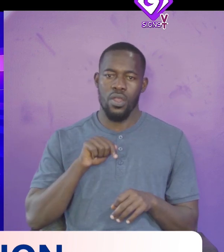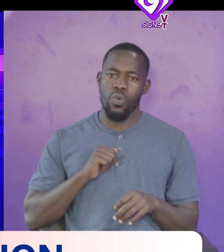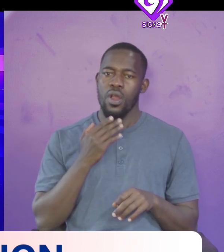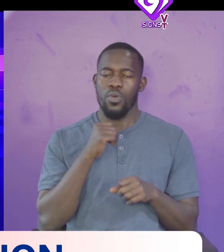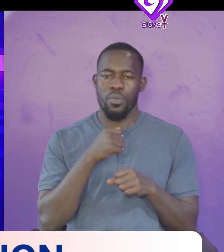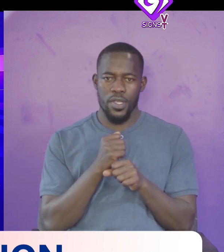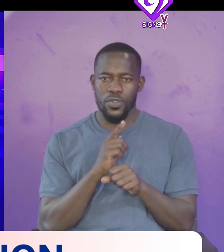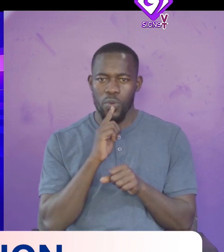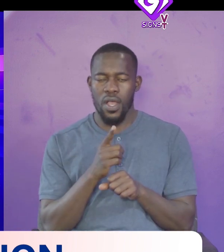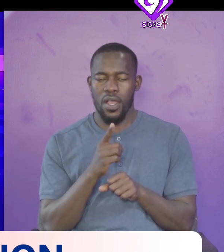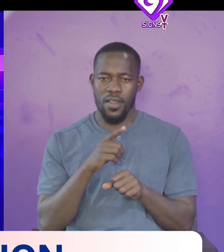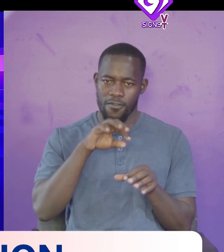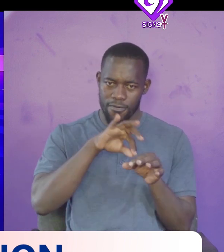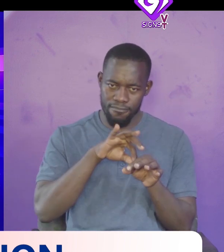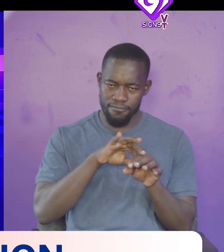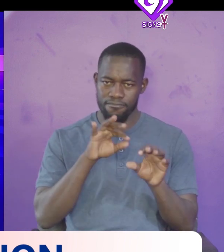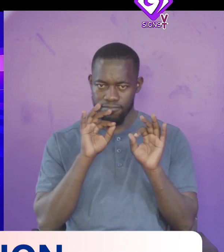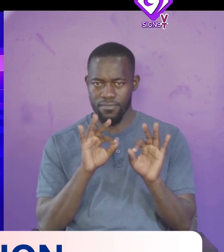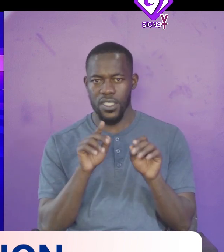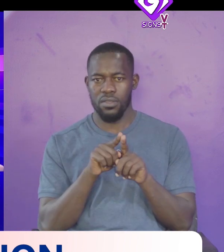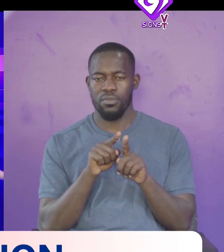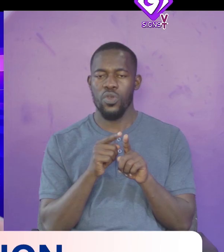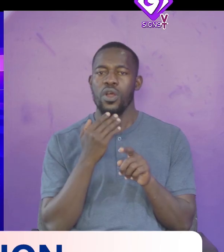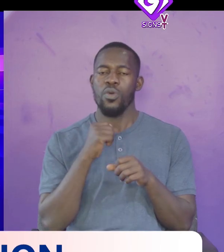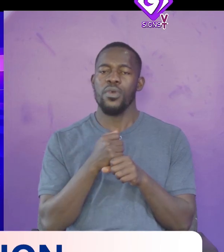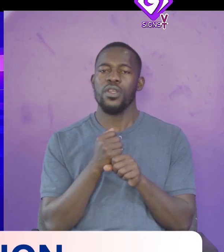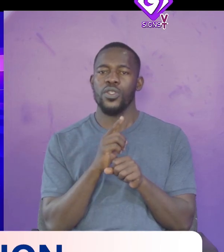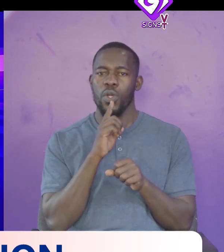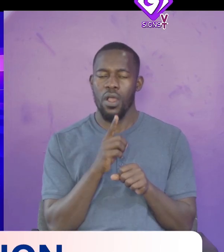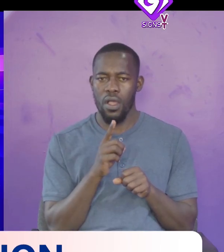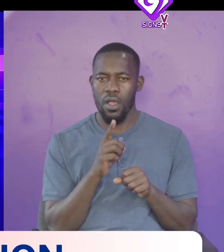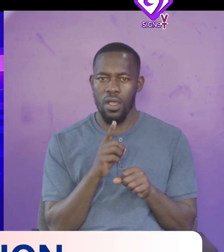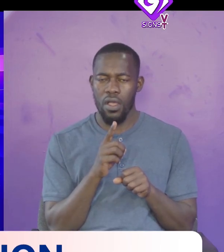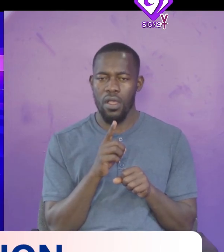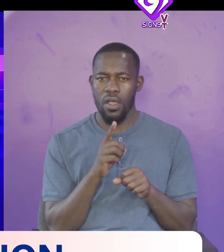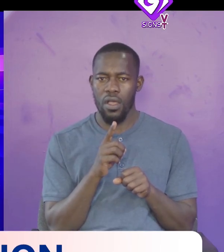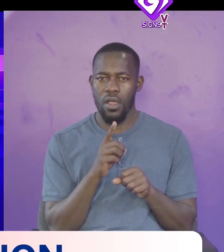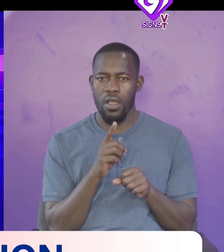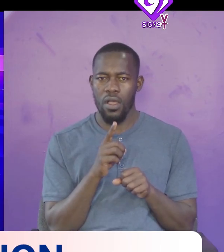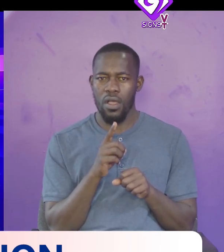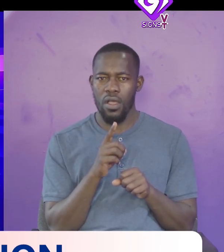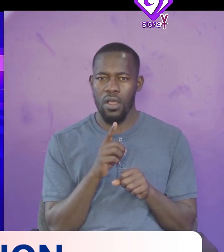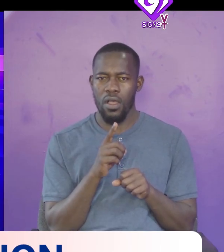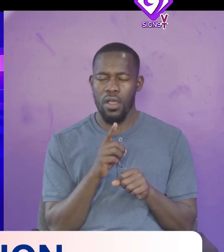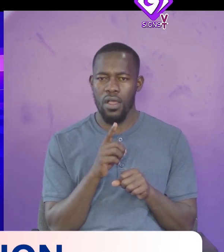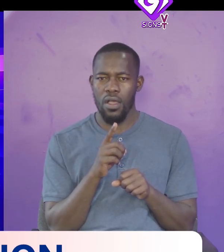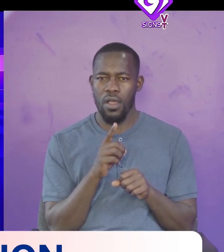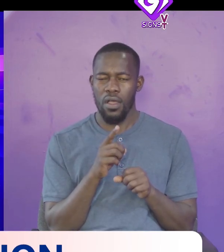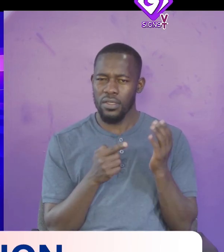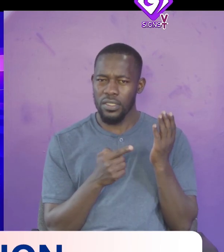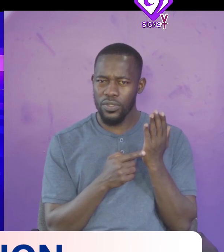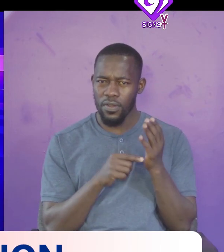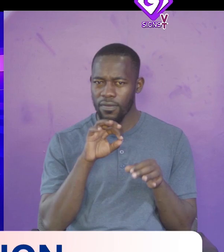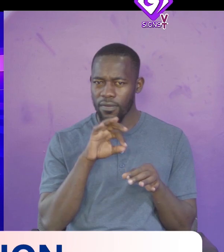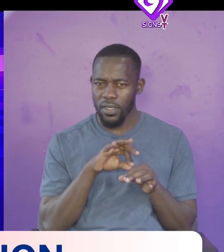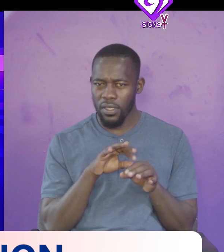mail-in voting, balloting. We want to ensure what do you mean by absentee balloting. Why do you mean by mail-in balloting? Because there is the issue